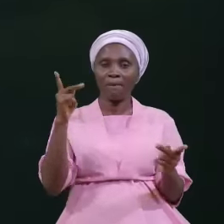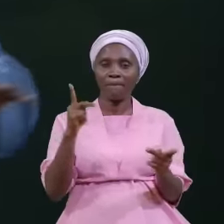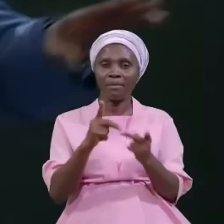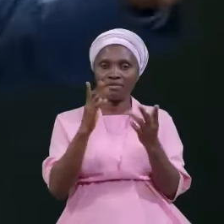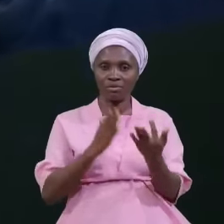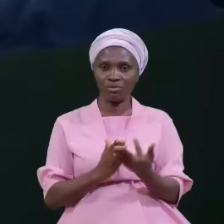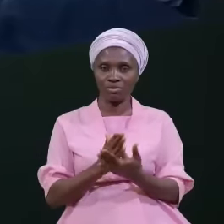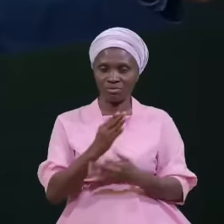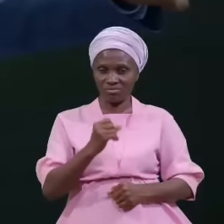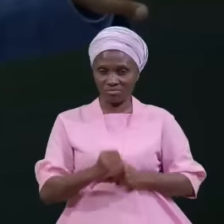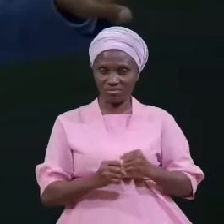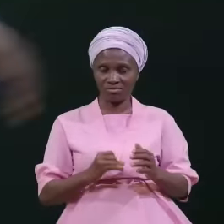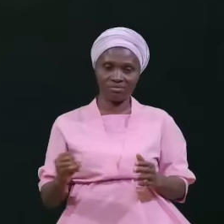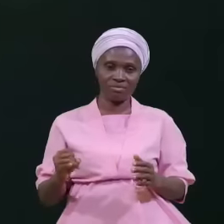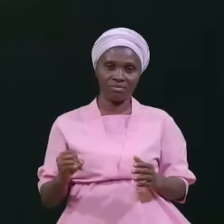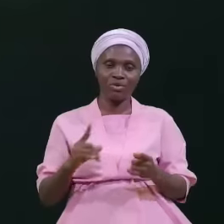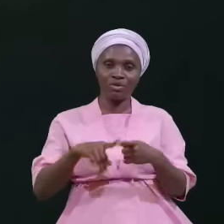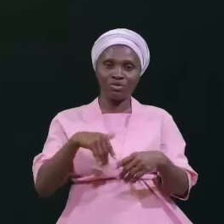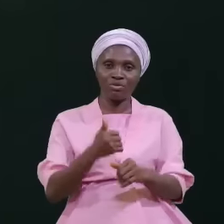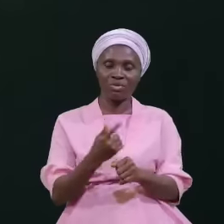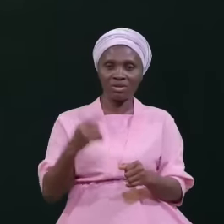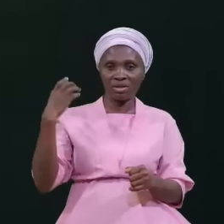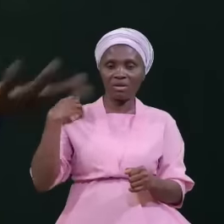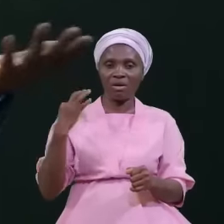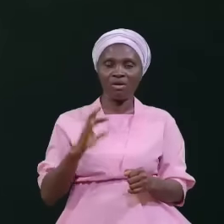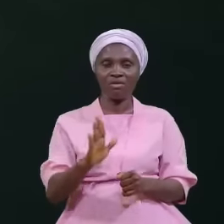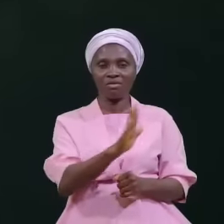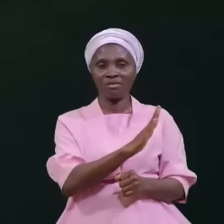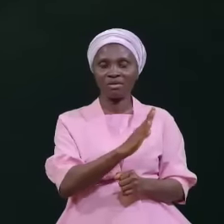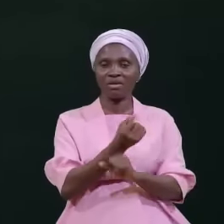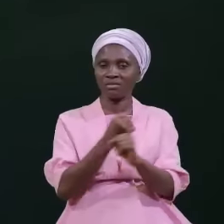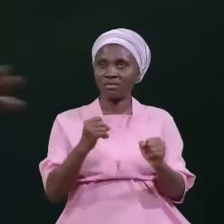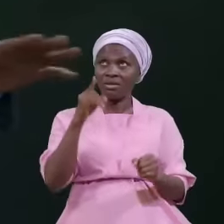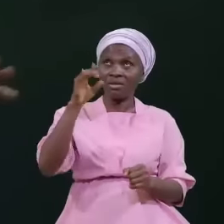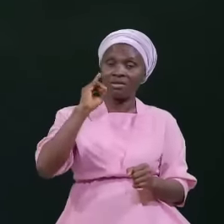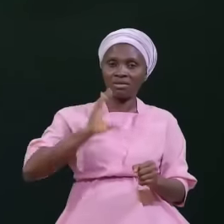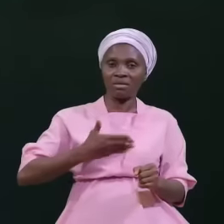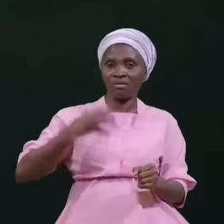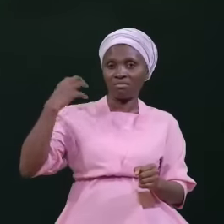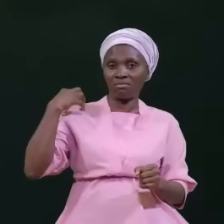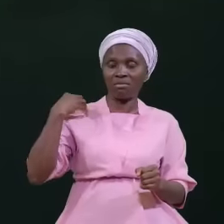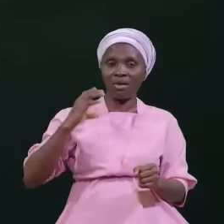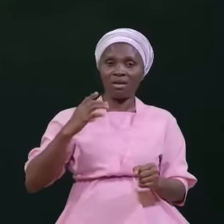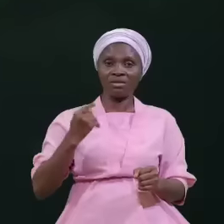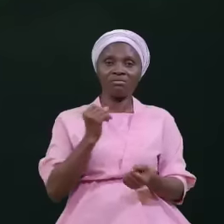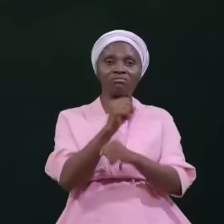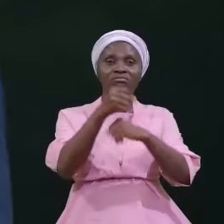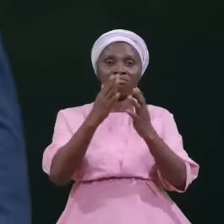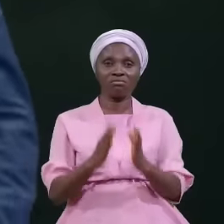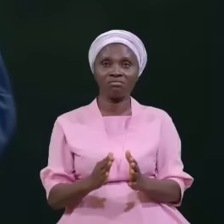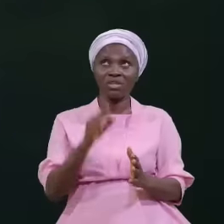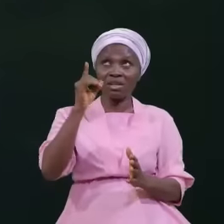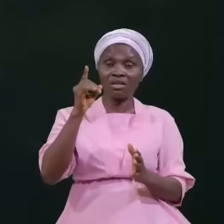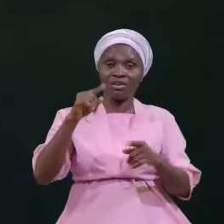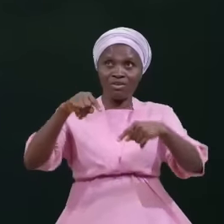make the captain of their salvation. He's a captain. He's the conqueror. He's the one that goes before us now. Once